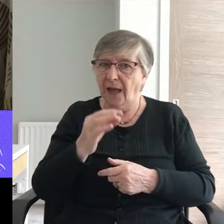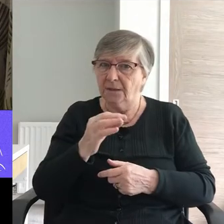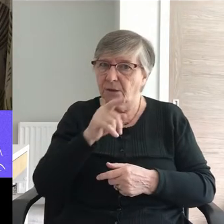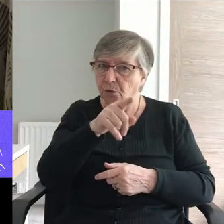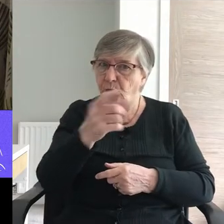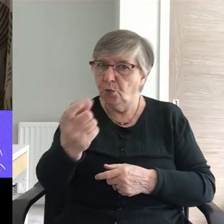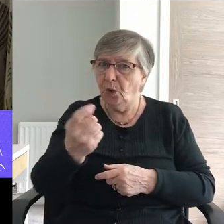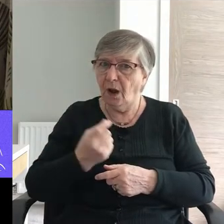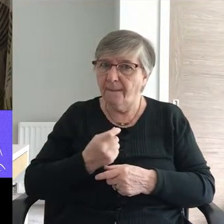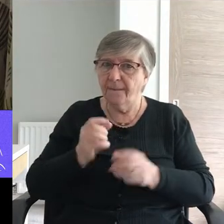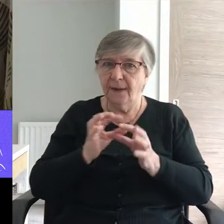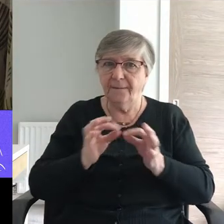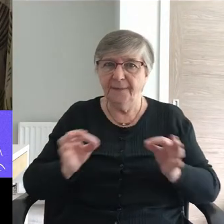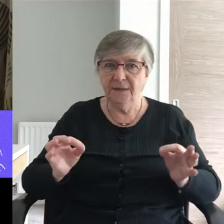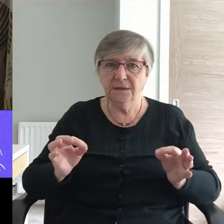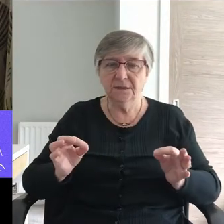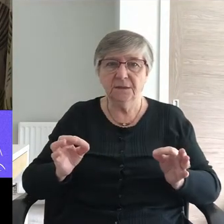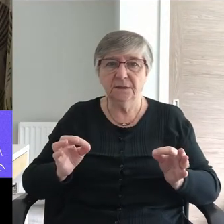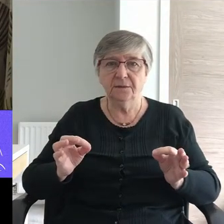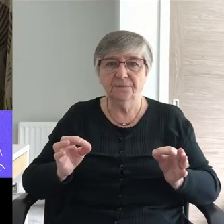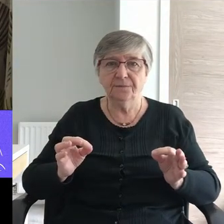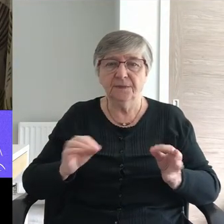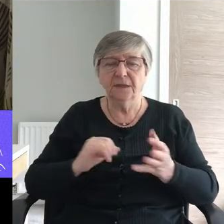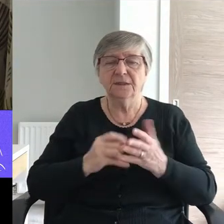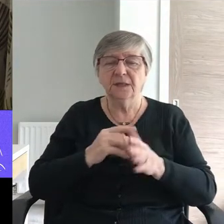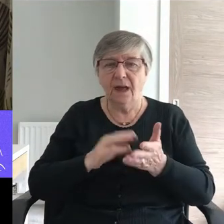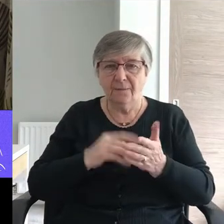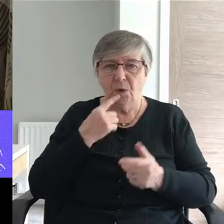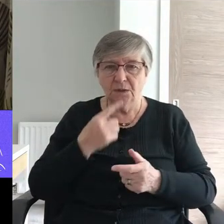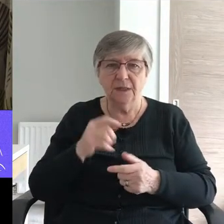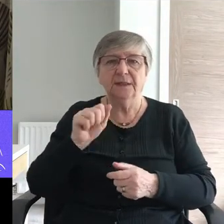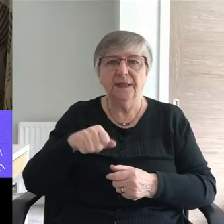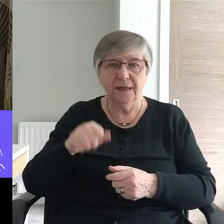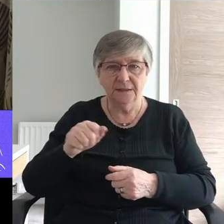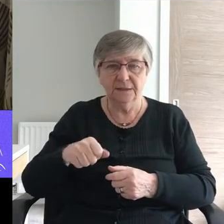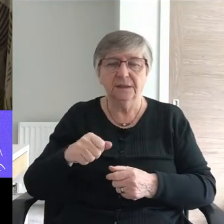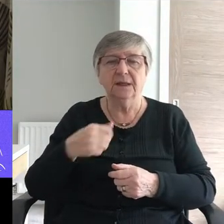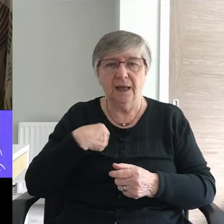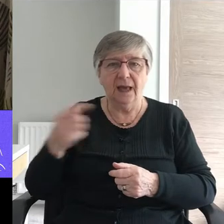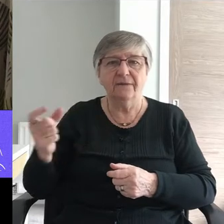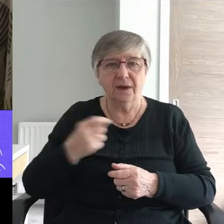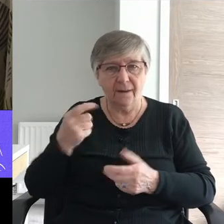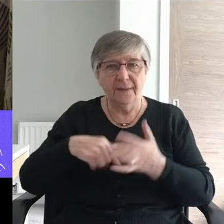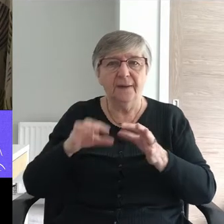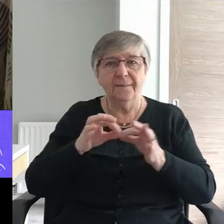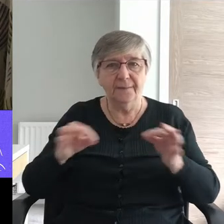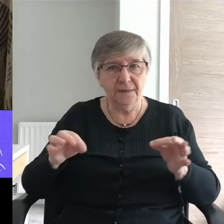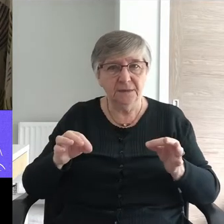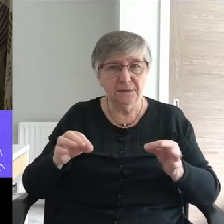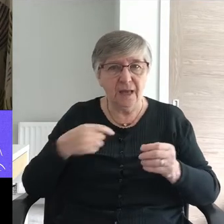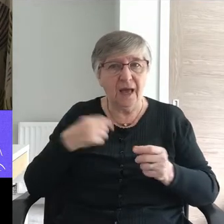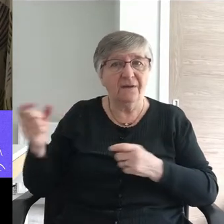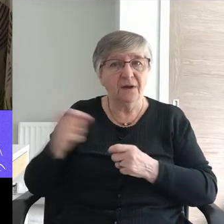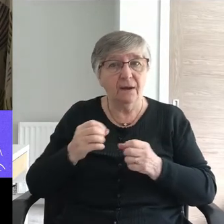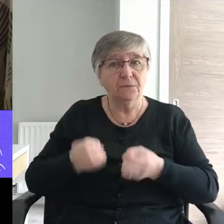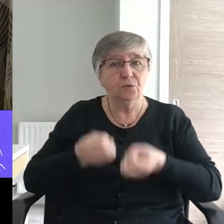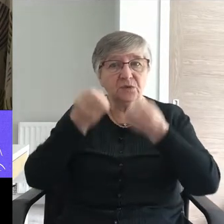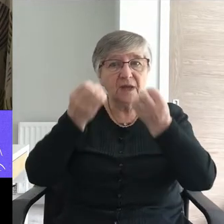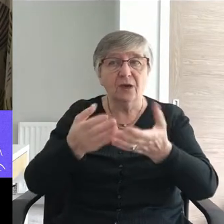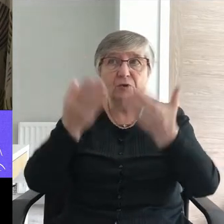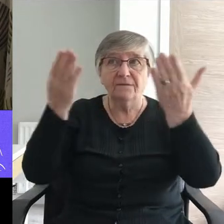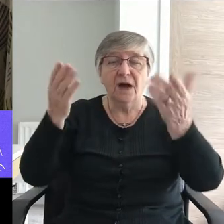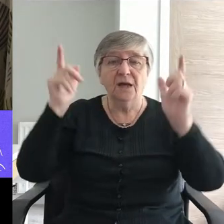asked, "Do ye come in peace?" Samuel replied, "Yes, in peace. I have come to sacrifice to the